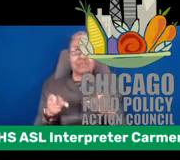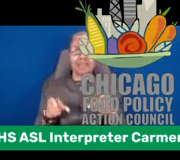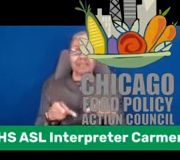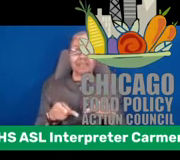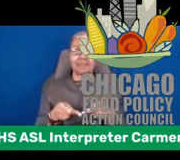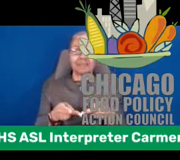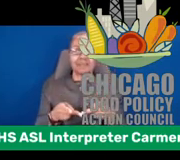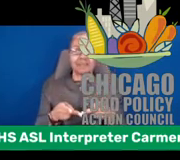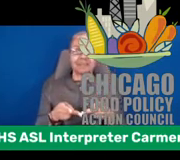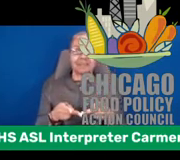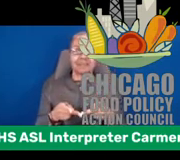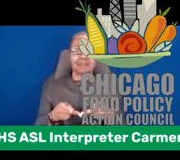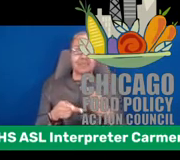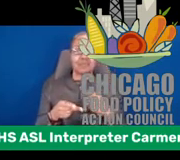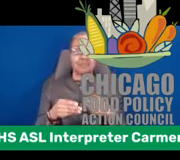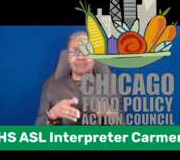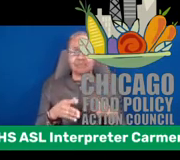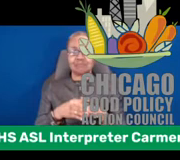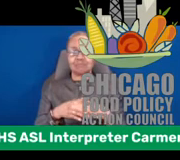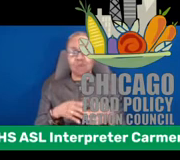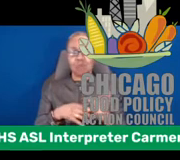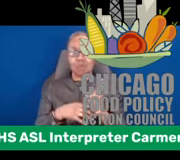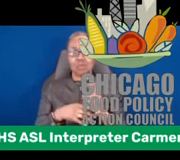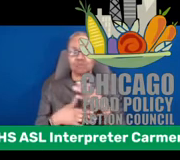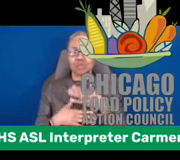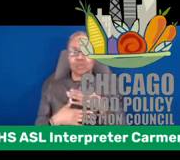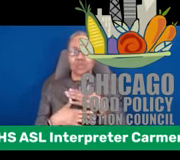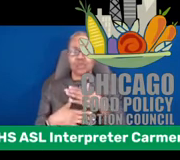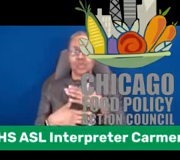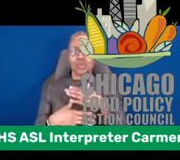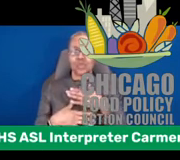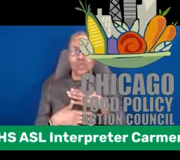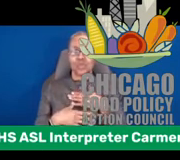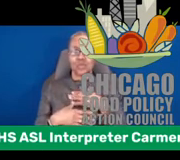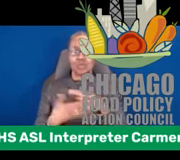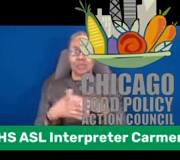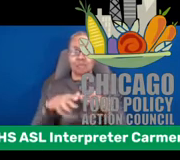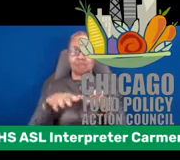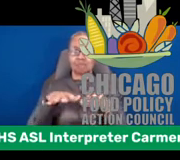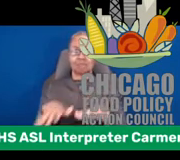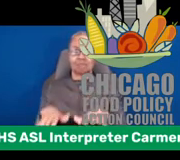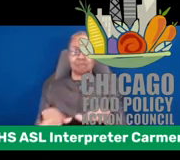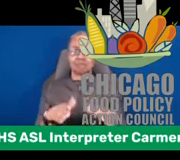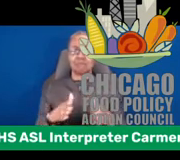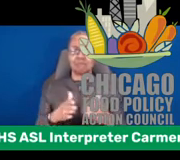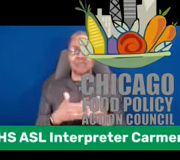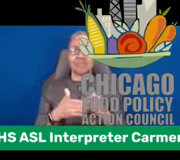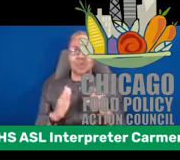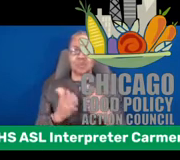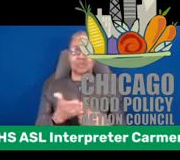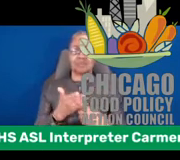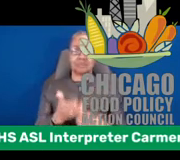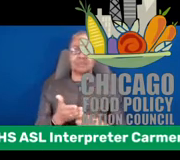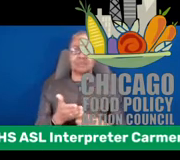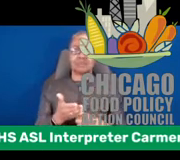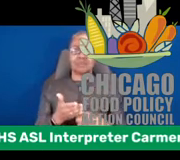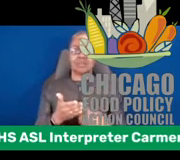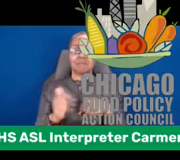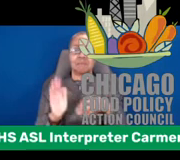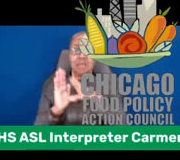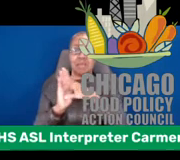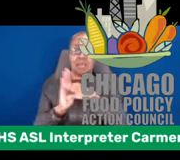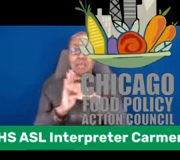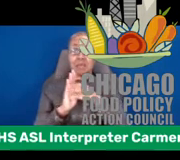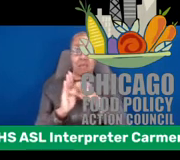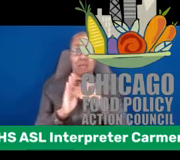a moment to just breathe and ground ourselves before this discussion. I am going to turn off my camera.